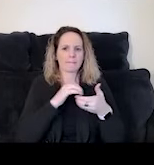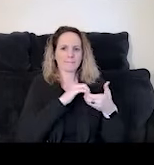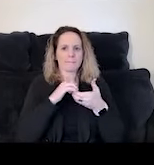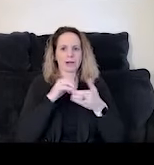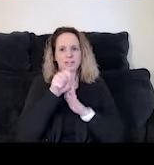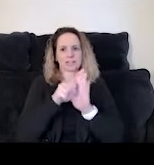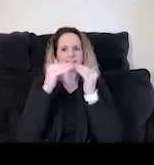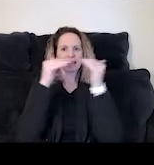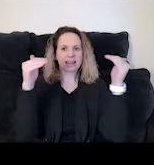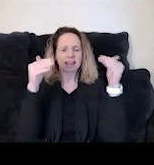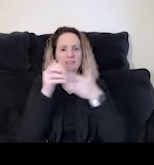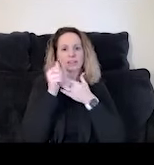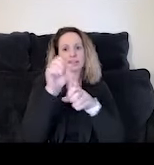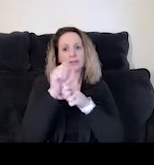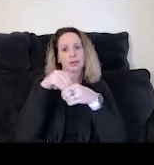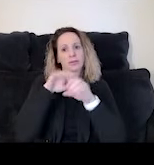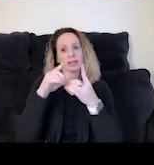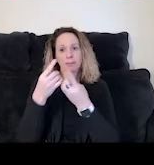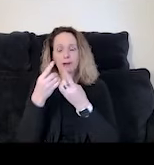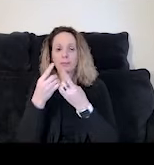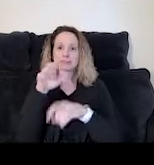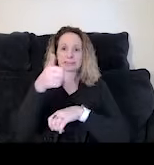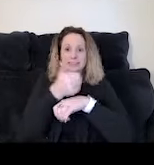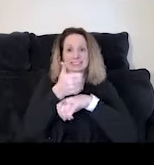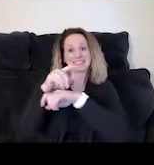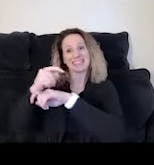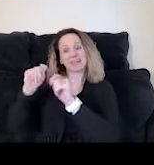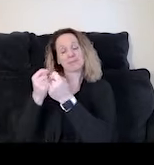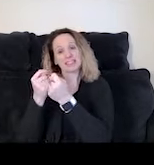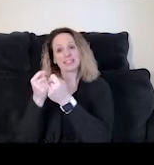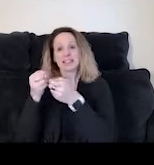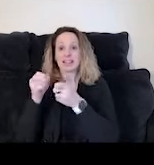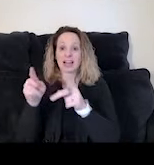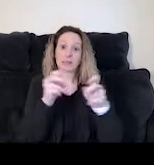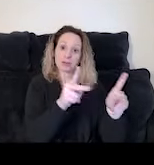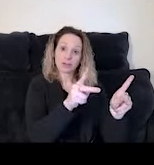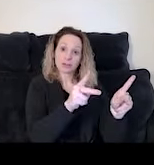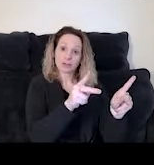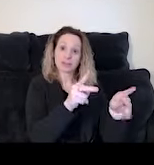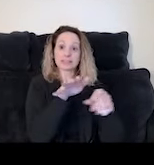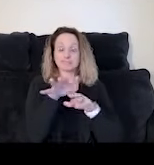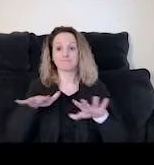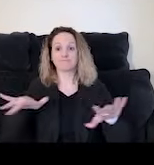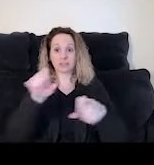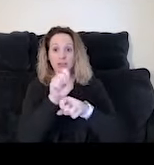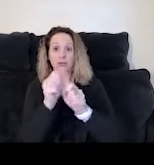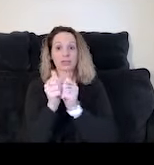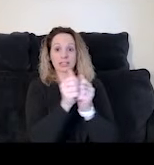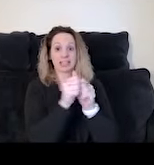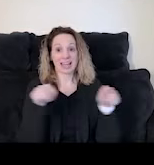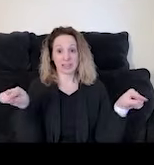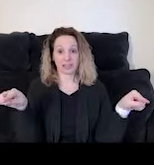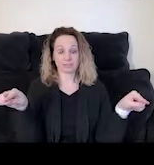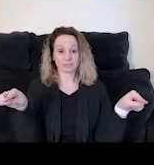to lead the work within our departments and putting those teams in place and giving them opportunities and space to work together.